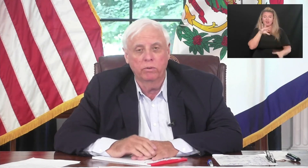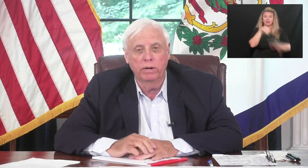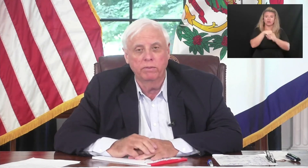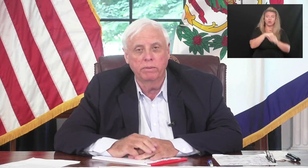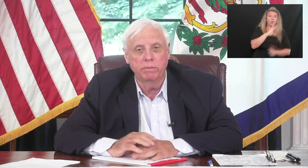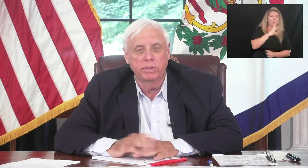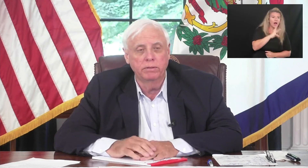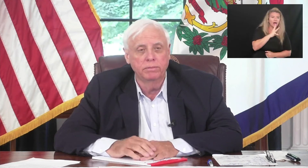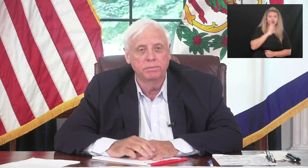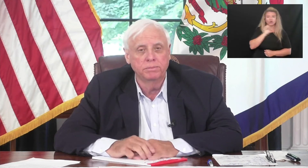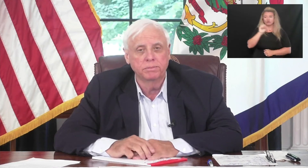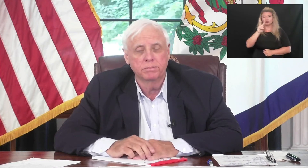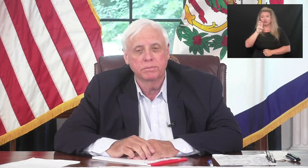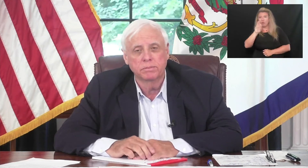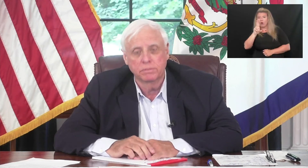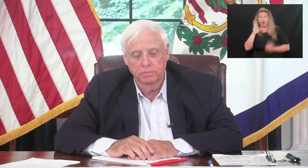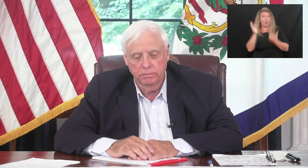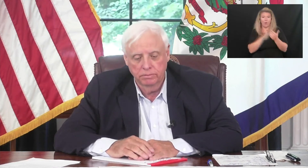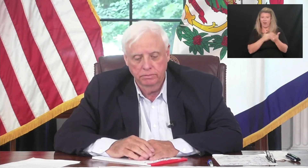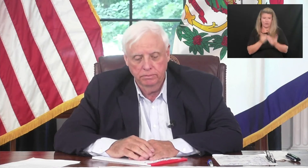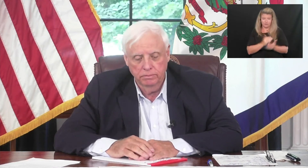or whatever it may be.